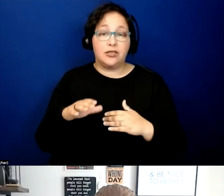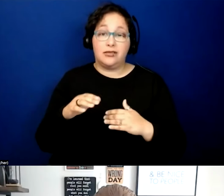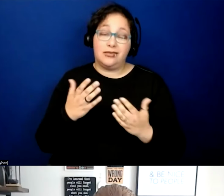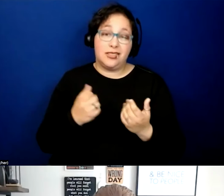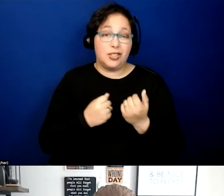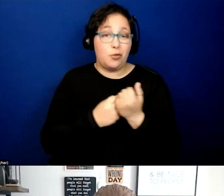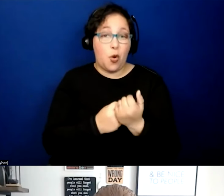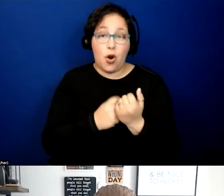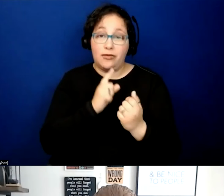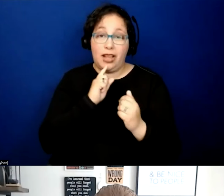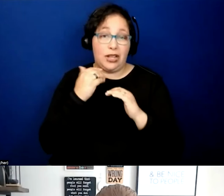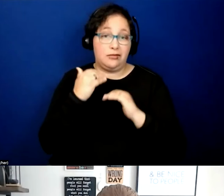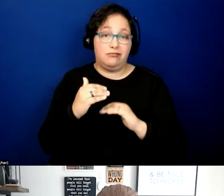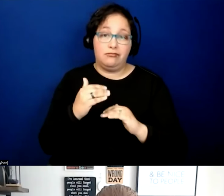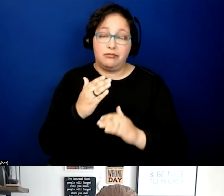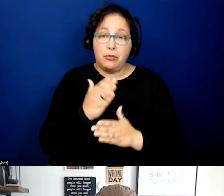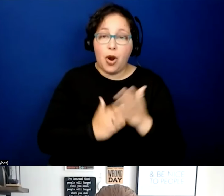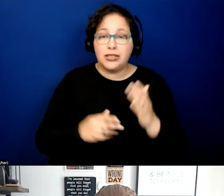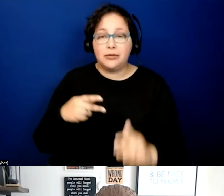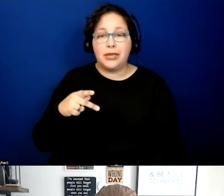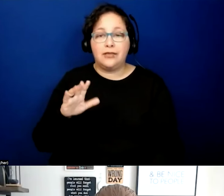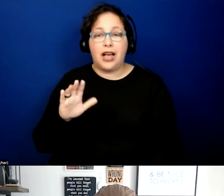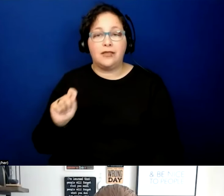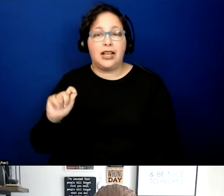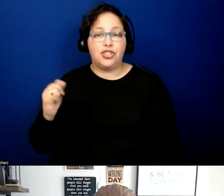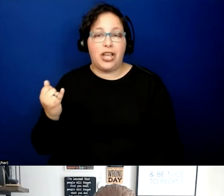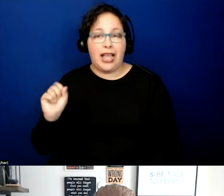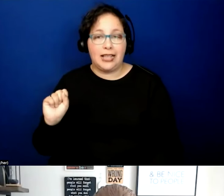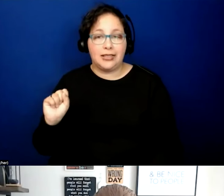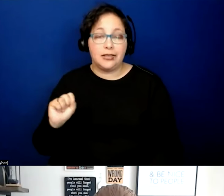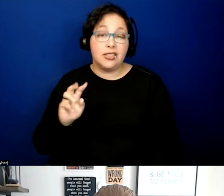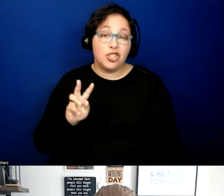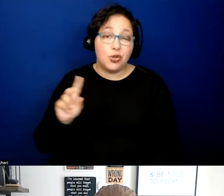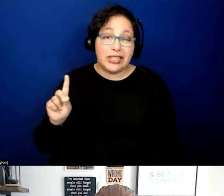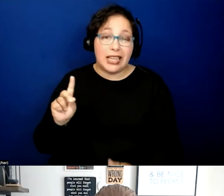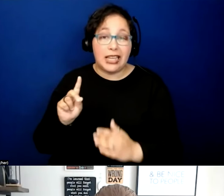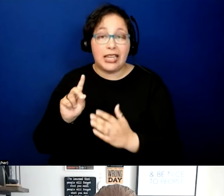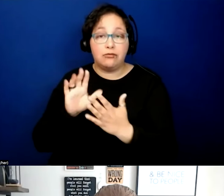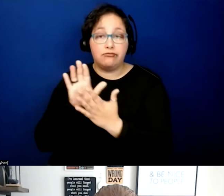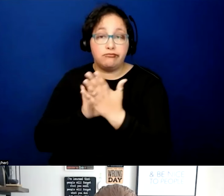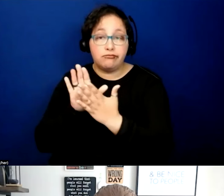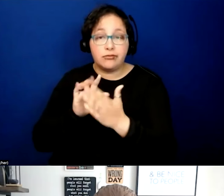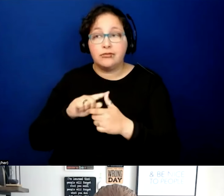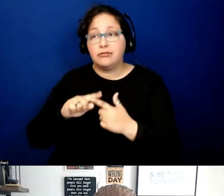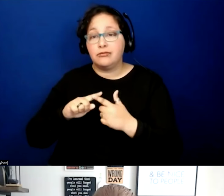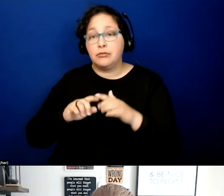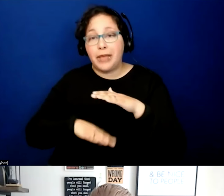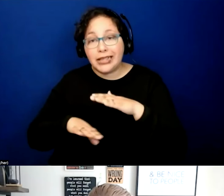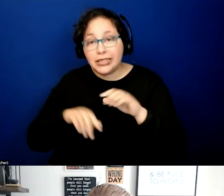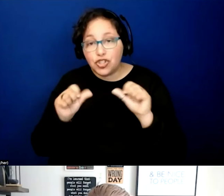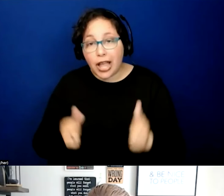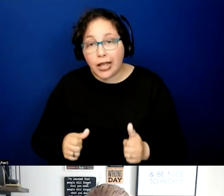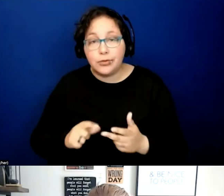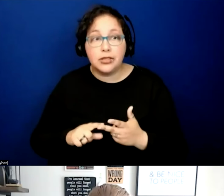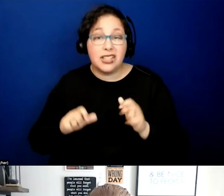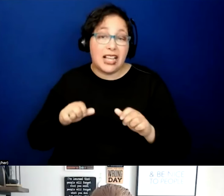few parts of p5.js. 2D basic shapes. We can describe some of the